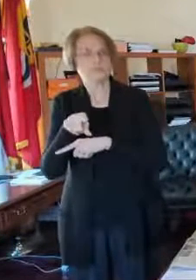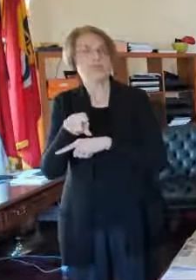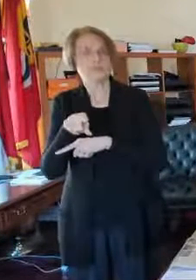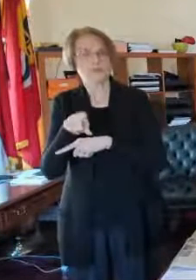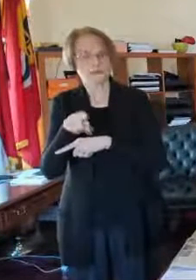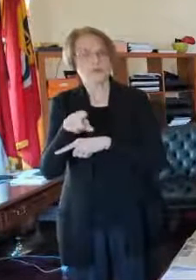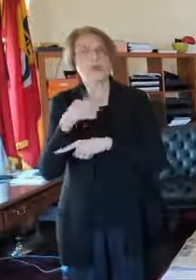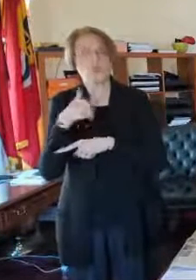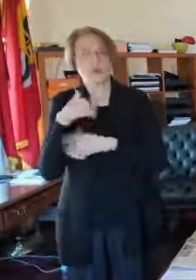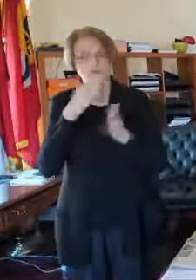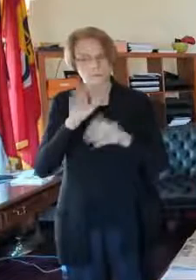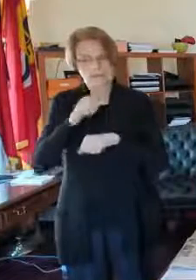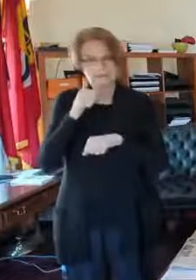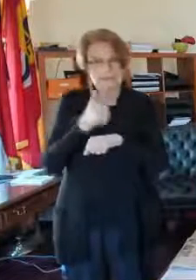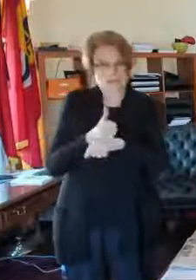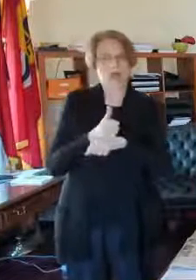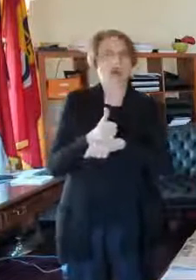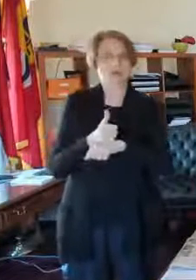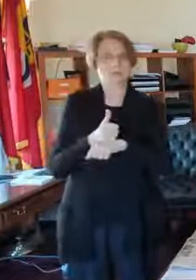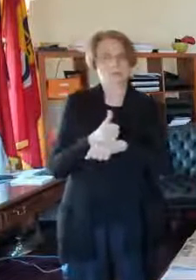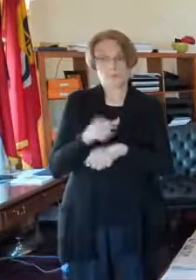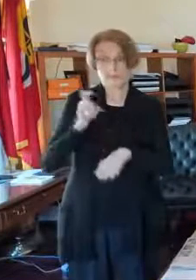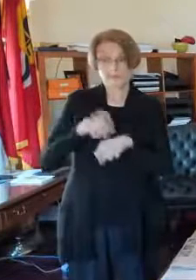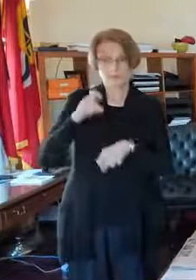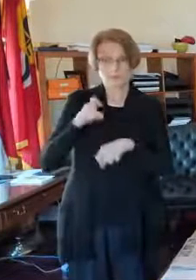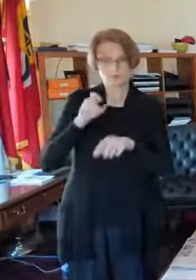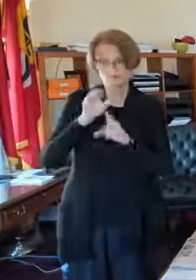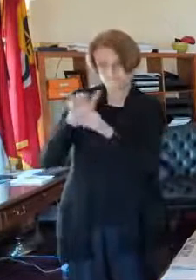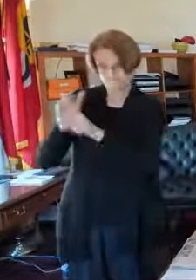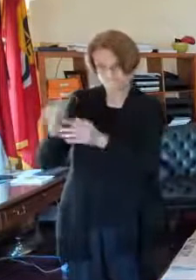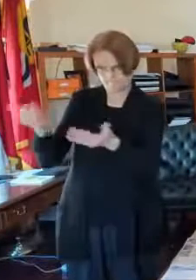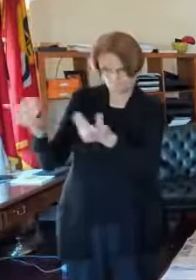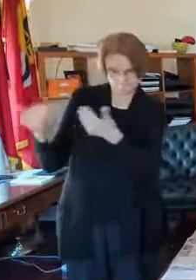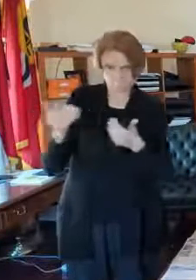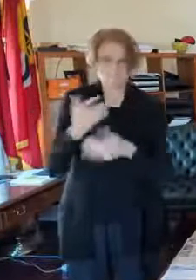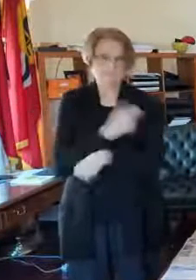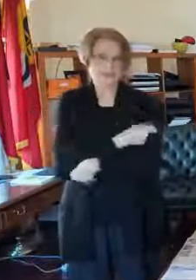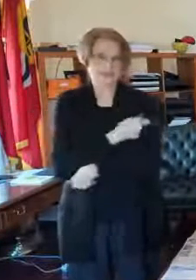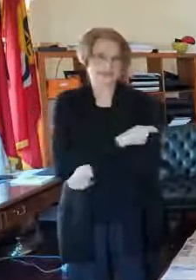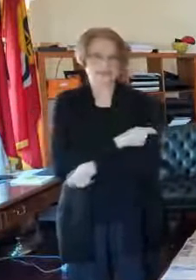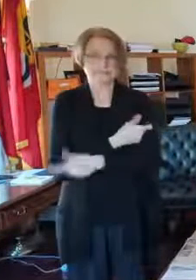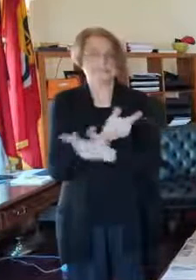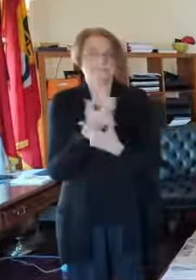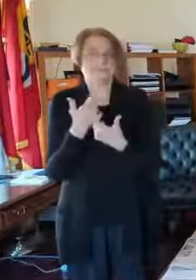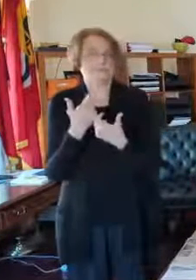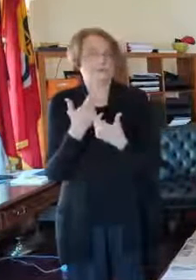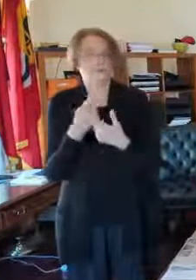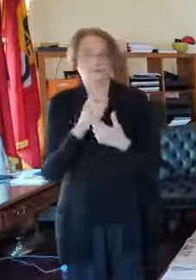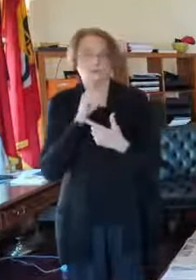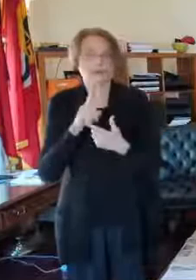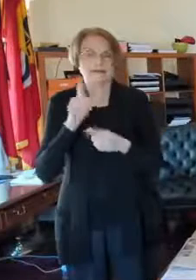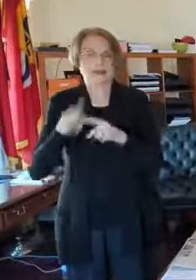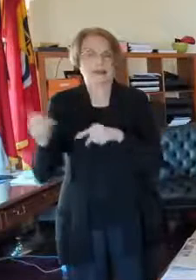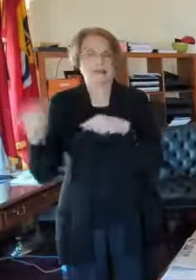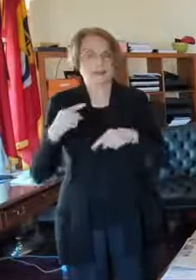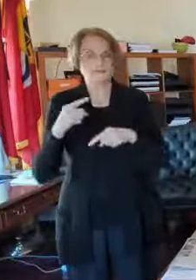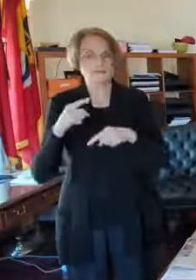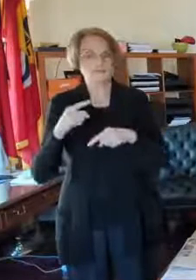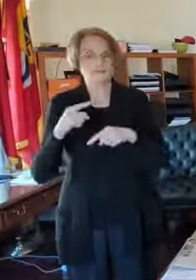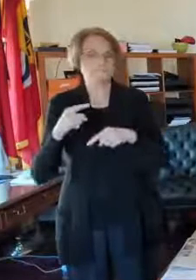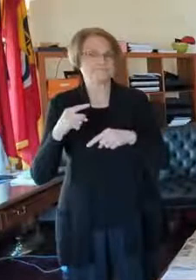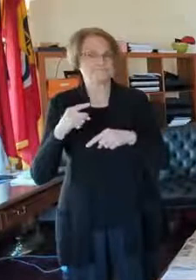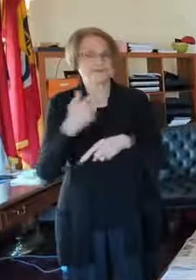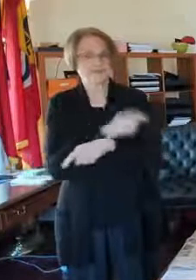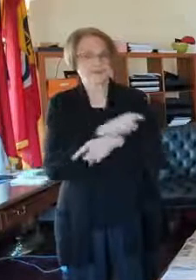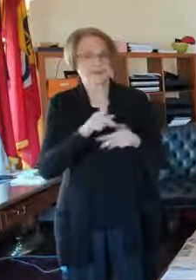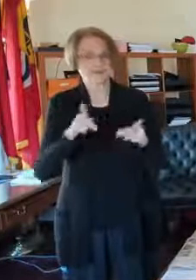a plan to get them vaccinated as well, because obviously they can't come to a mass vaccination site, which is something that we expect to be